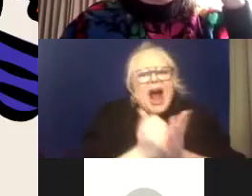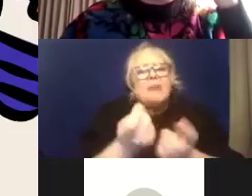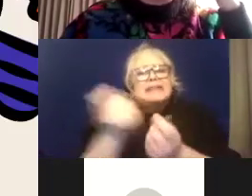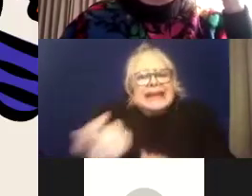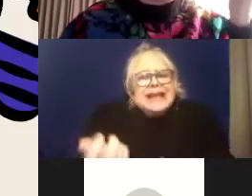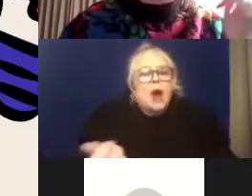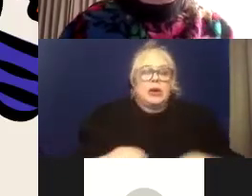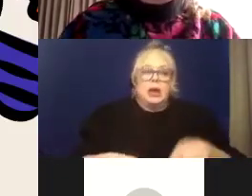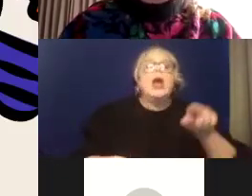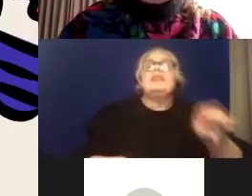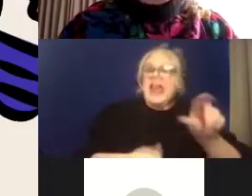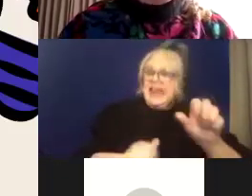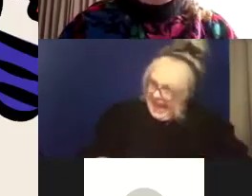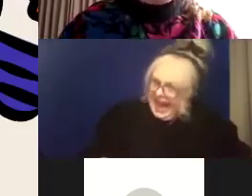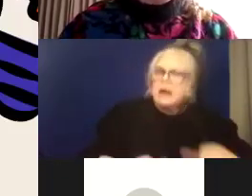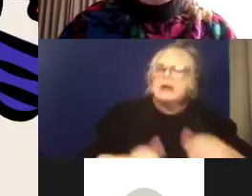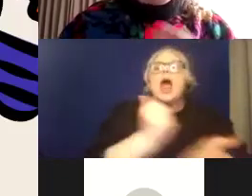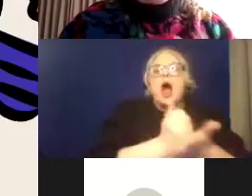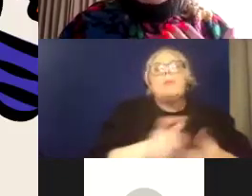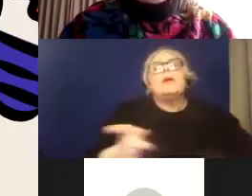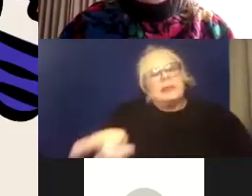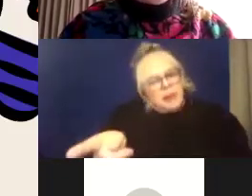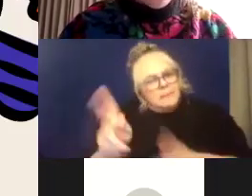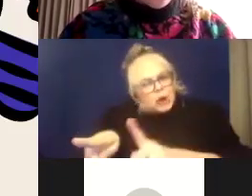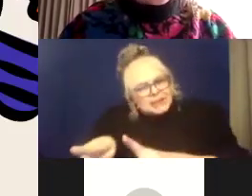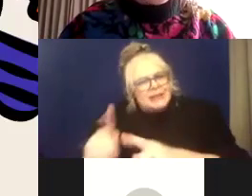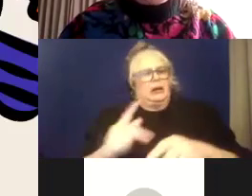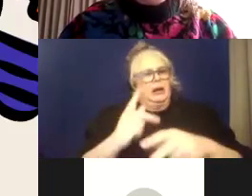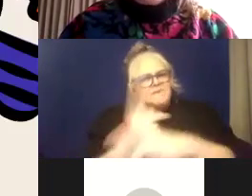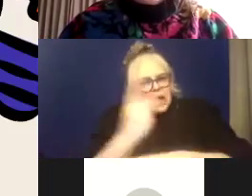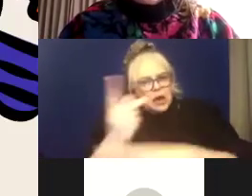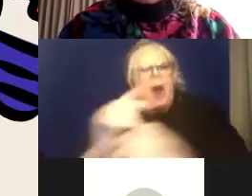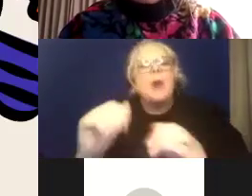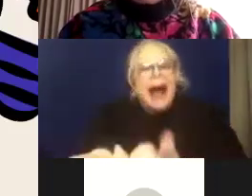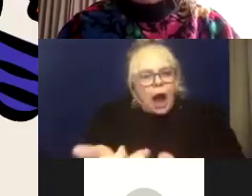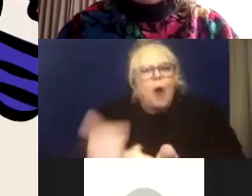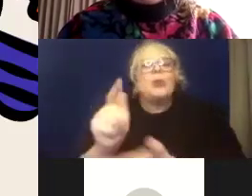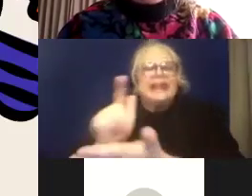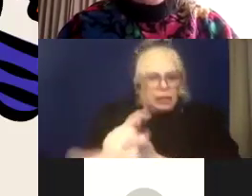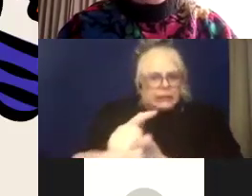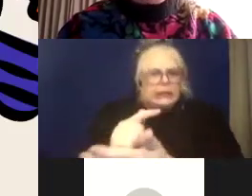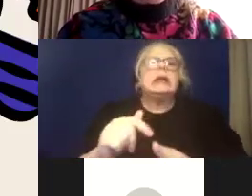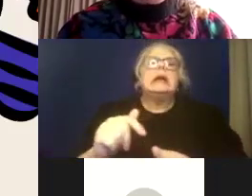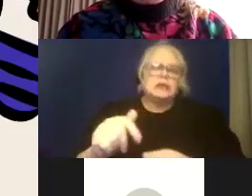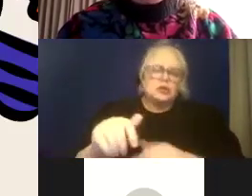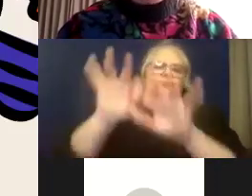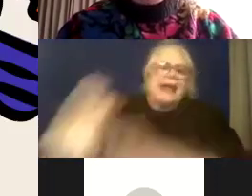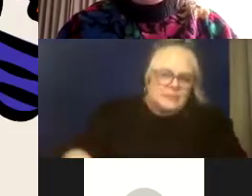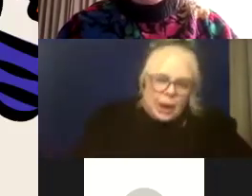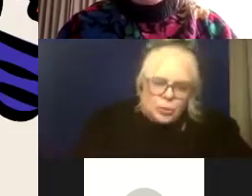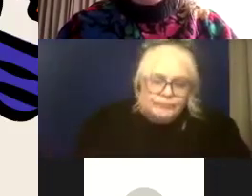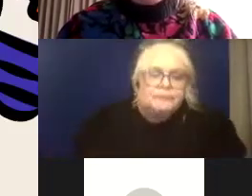taken down, as well as help them find other sources of support. The other one that we have here